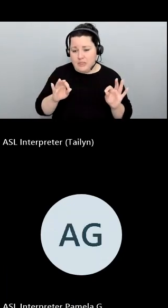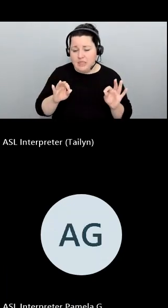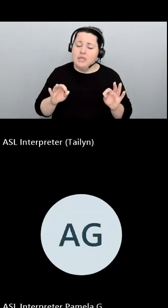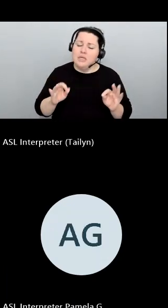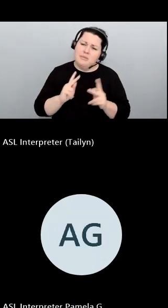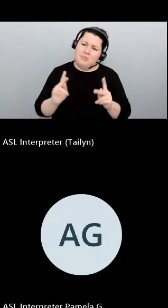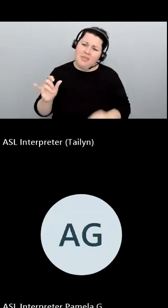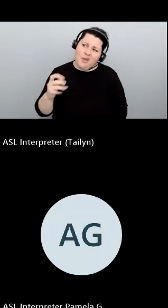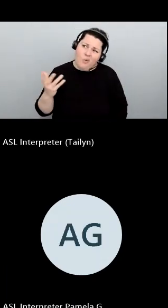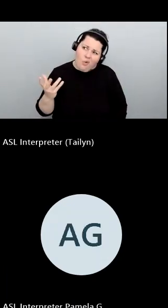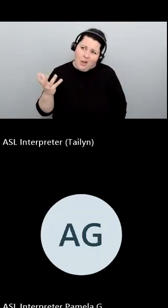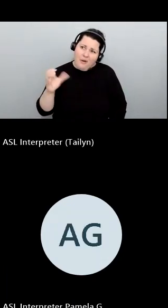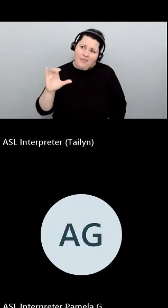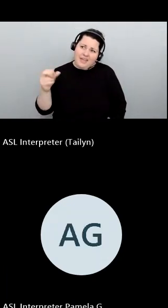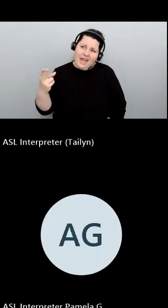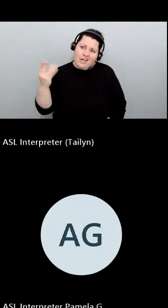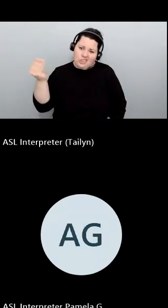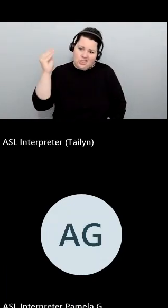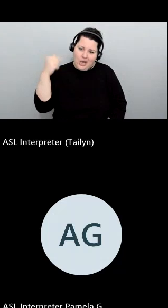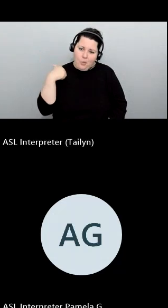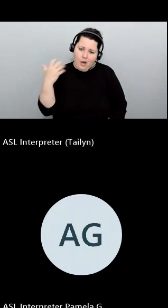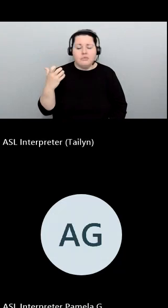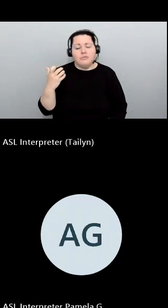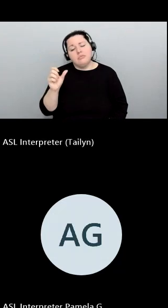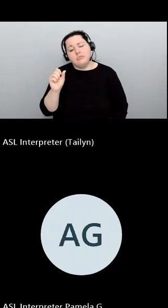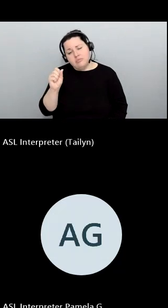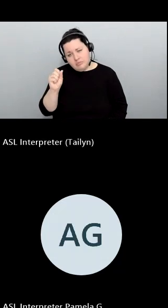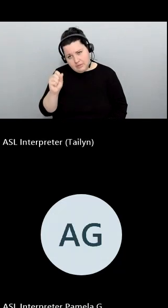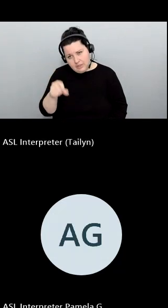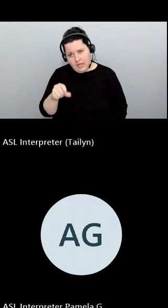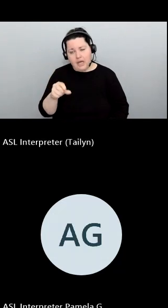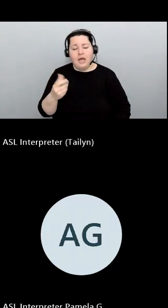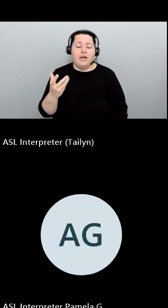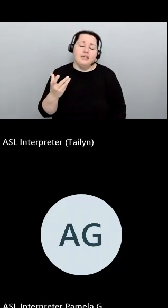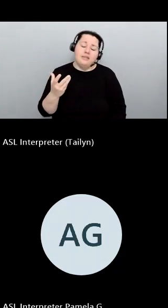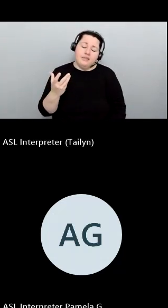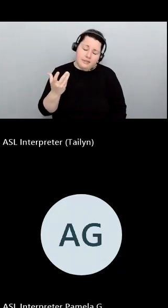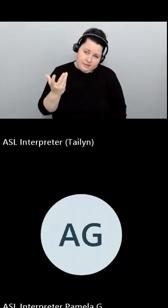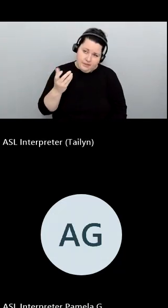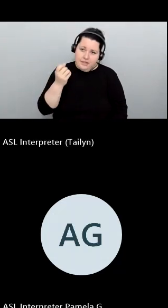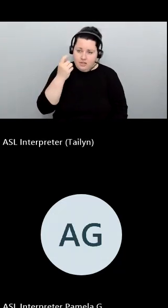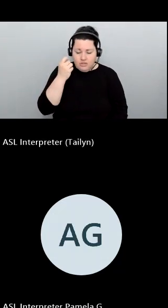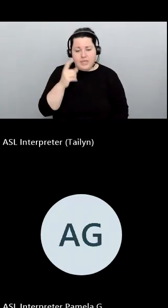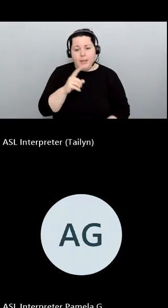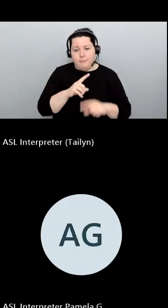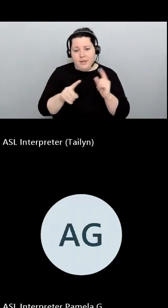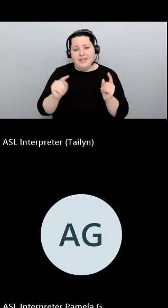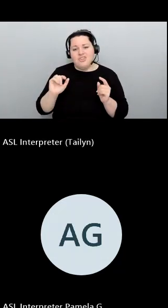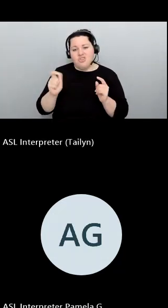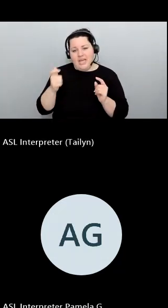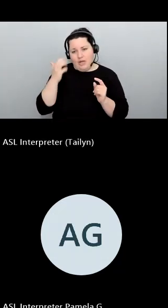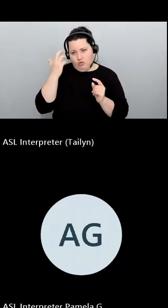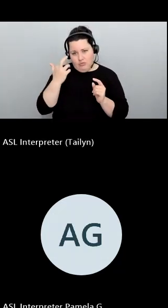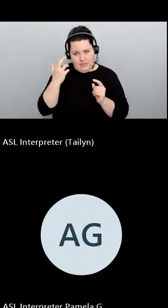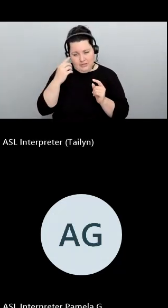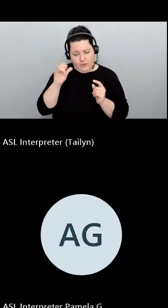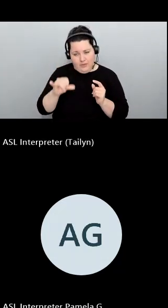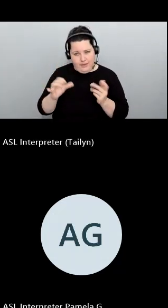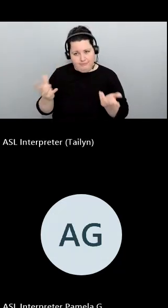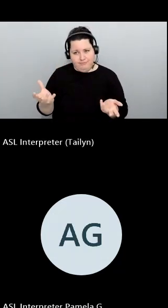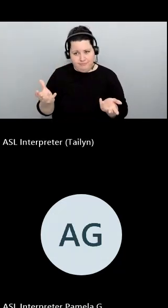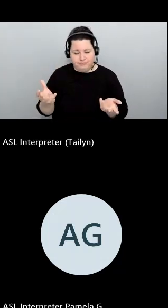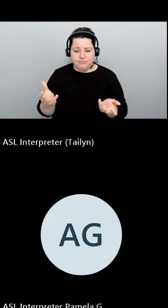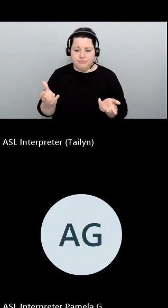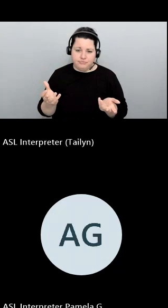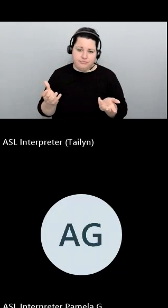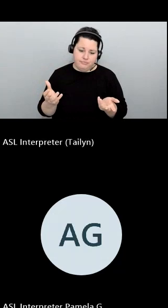but I'd kind of like the cash in hand. Yeah, it's a thing, but there's definitely tax reasons to do it. And then